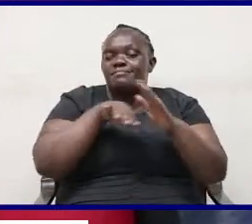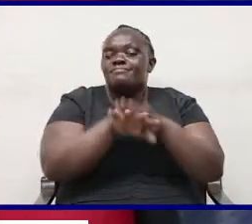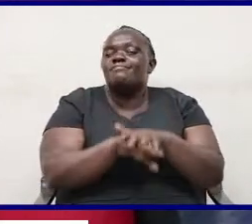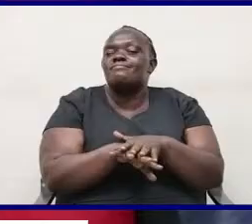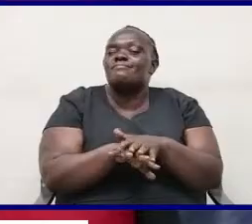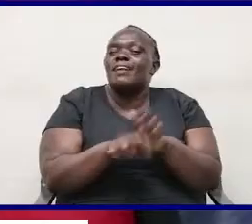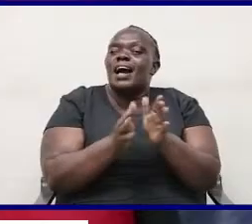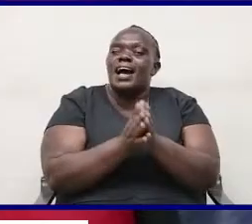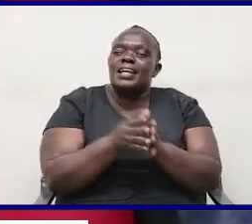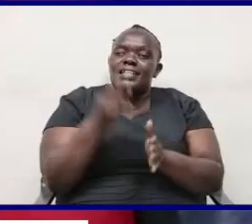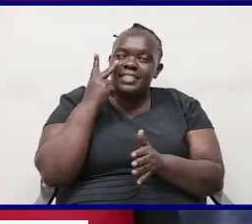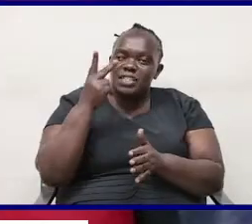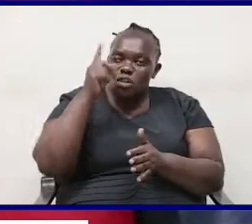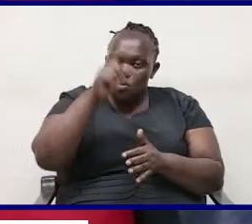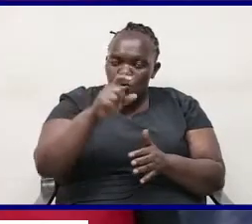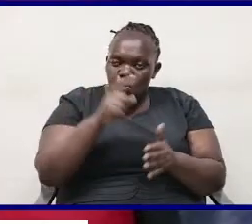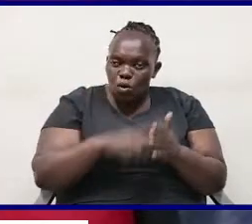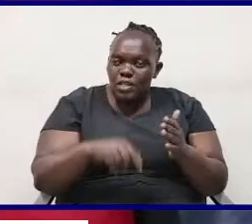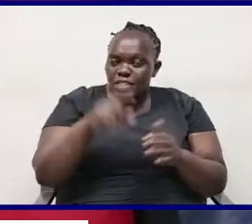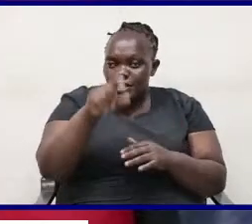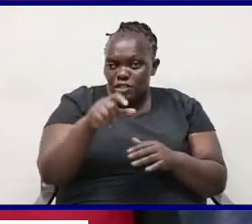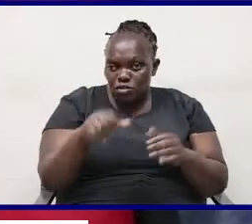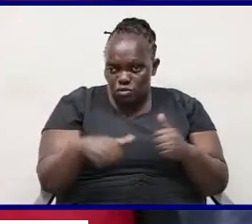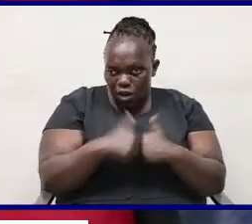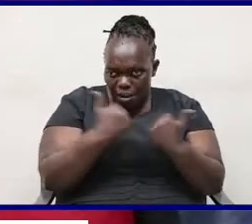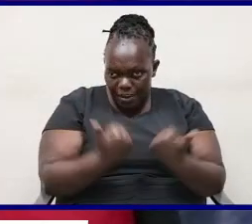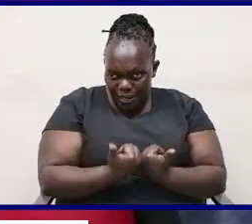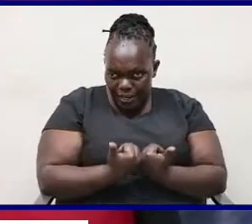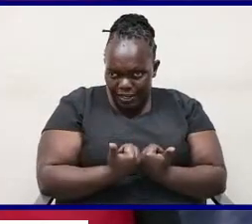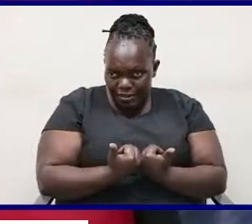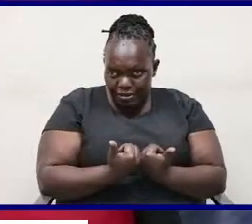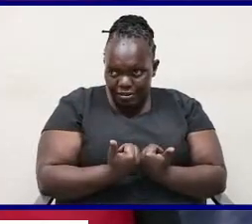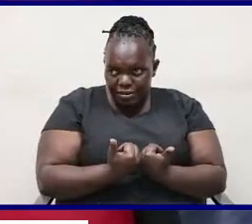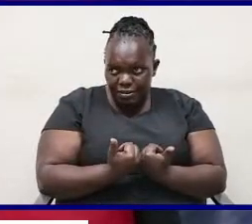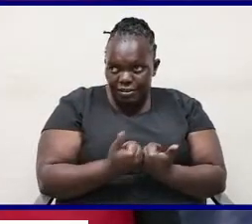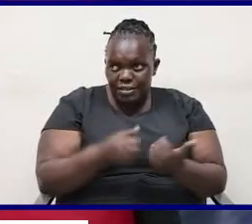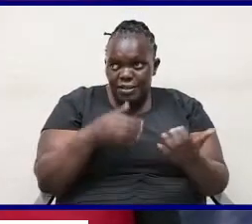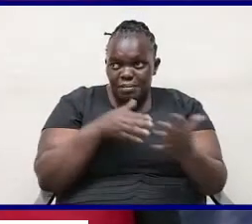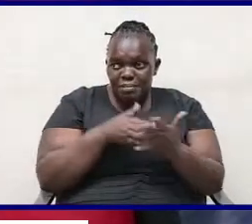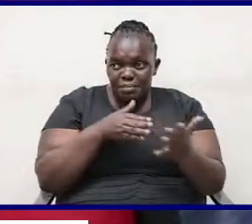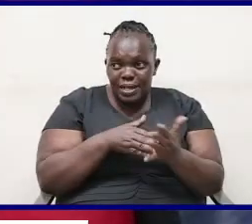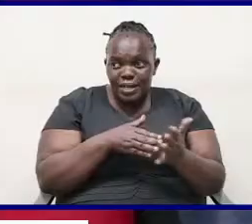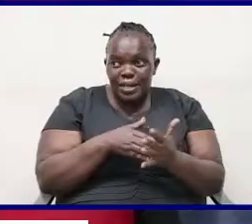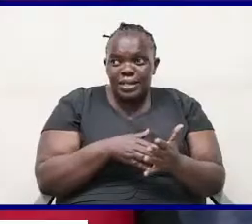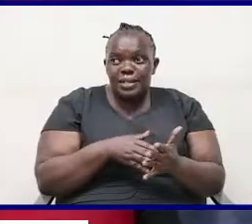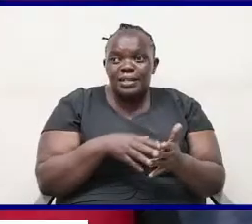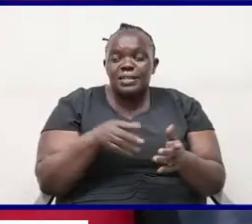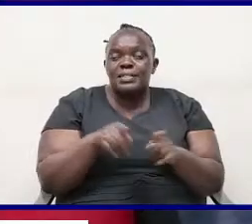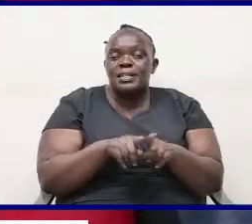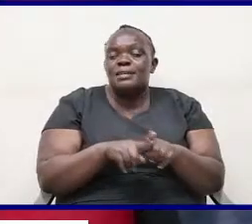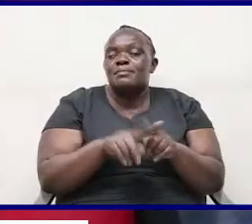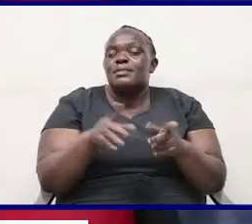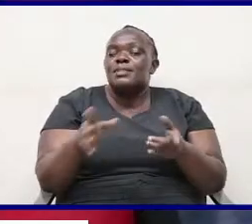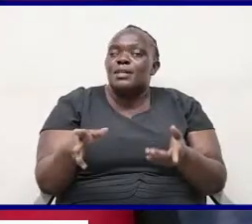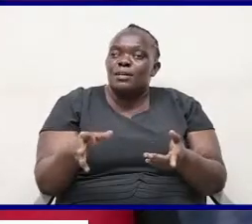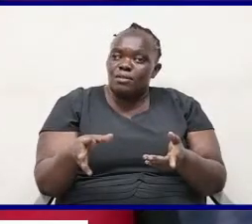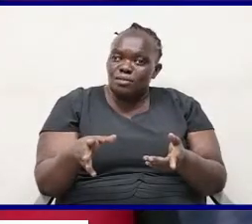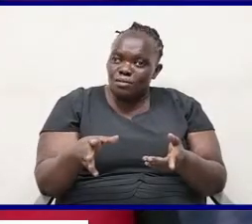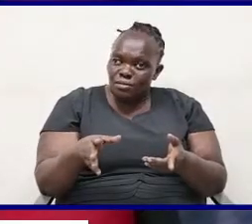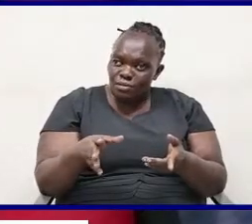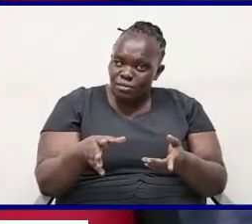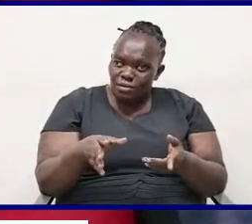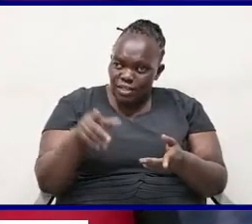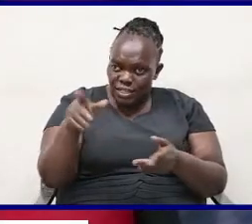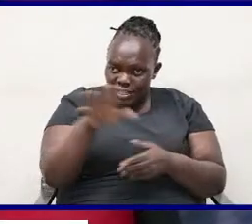and seeing what needs to happen in that space. So issues of tariff and non-tariff barriers. Yes. AFCOFTA, Africa Free